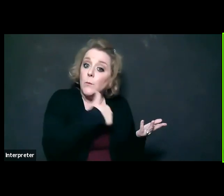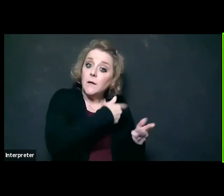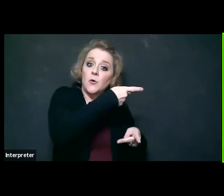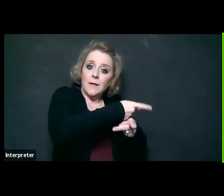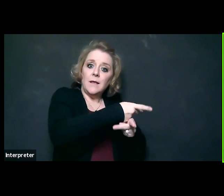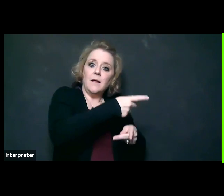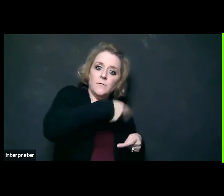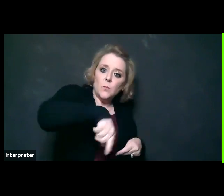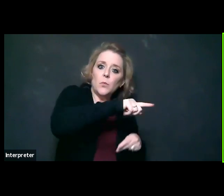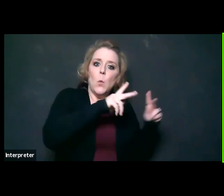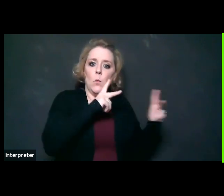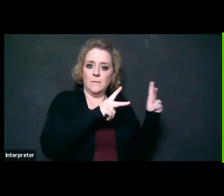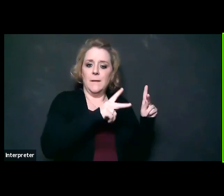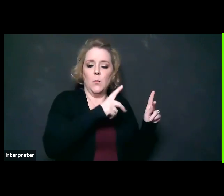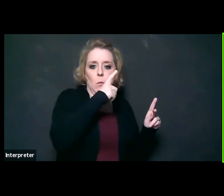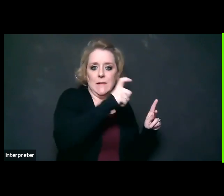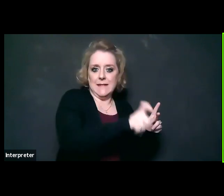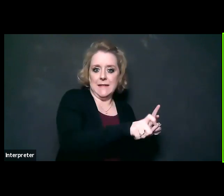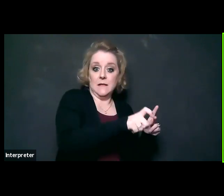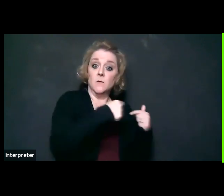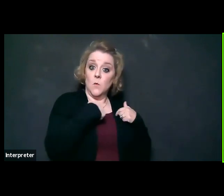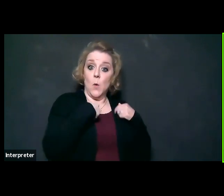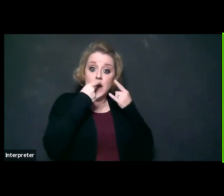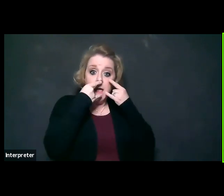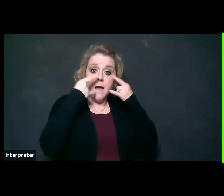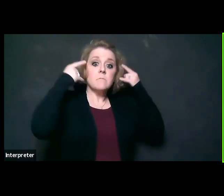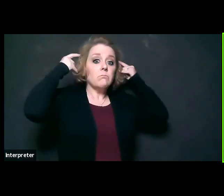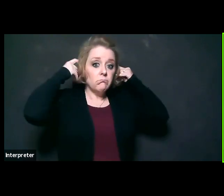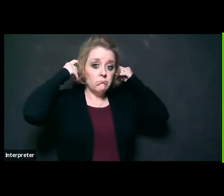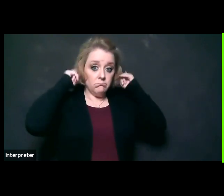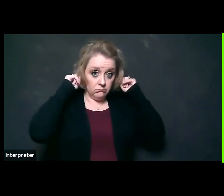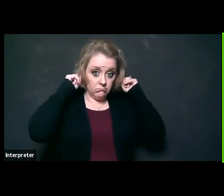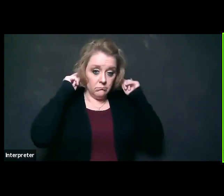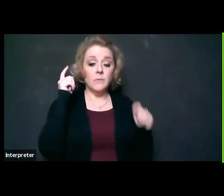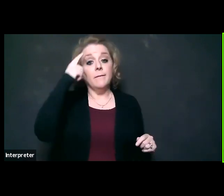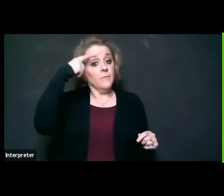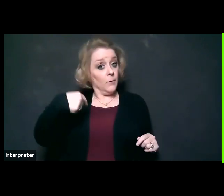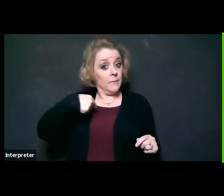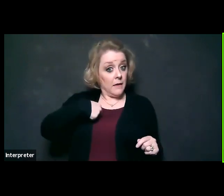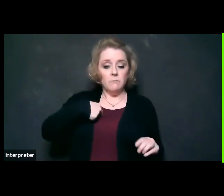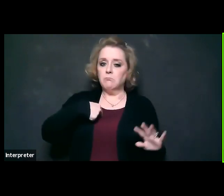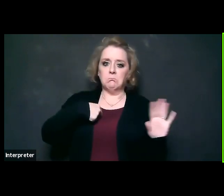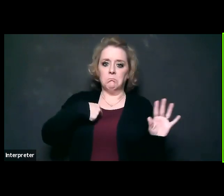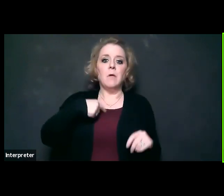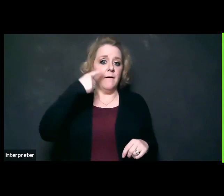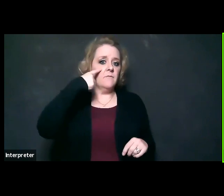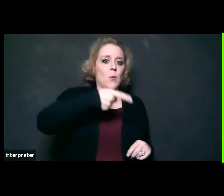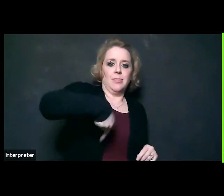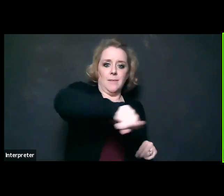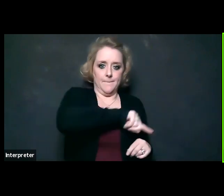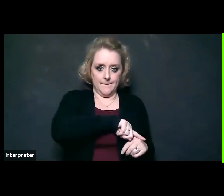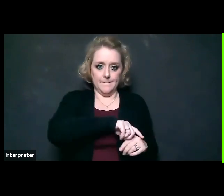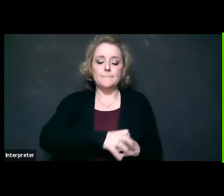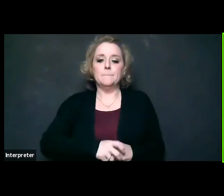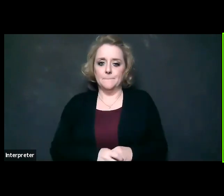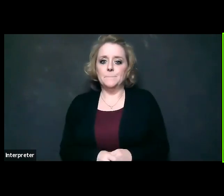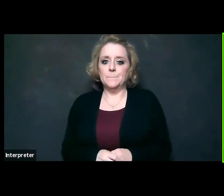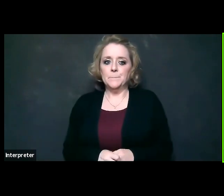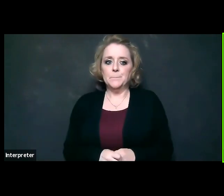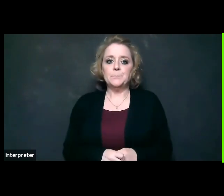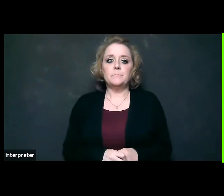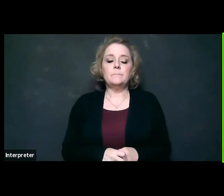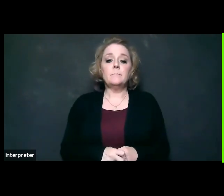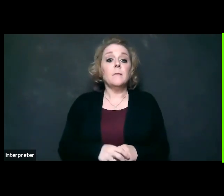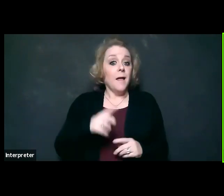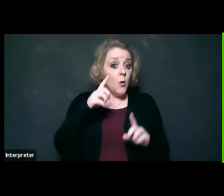do for us. So when I put on a mask, I'm doing it not for myself, but I'm doing it for the others around me. When it comes